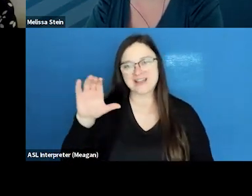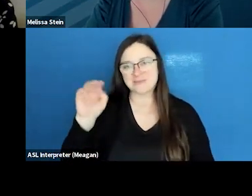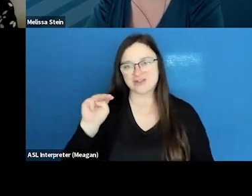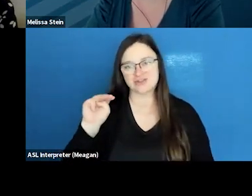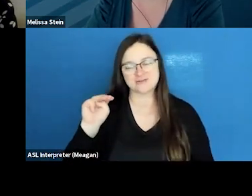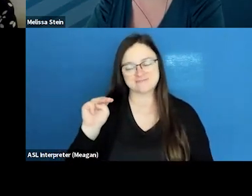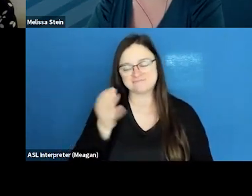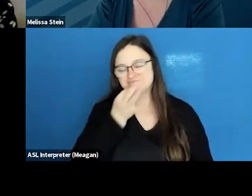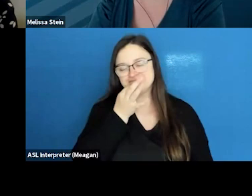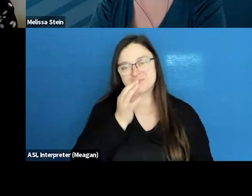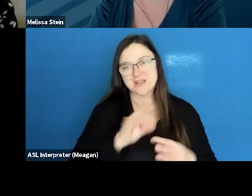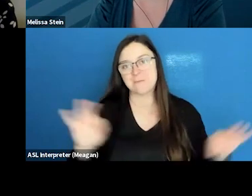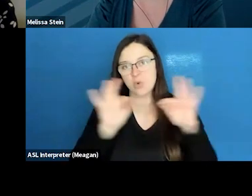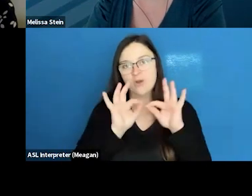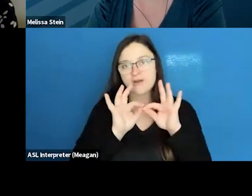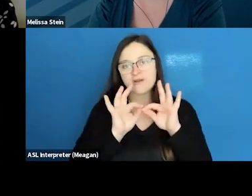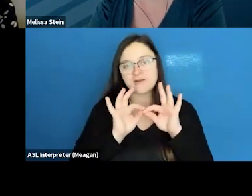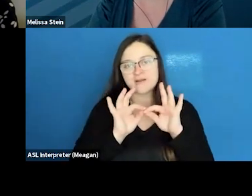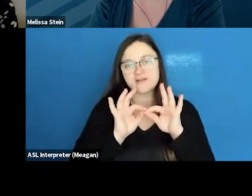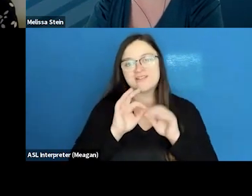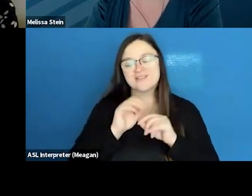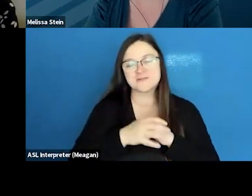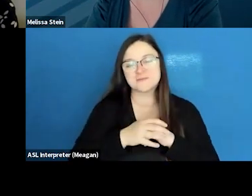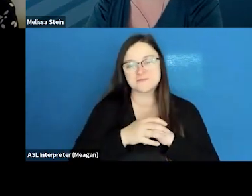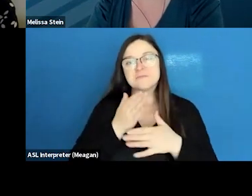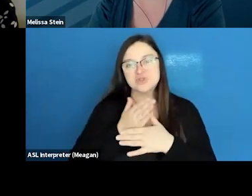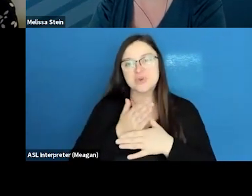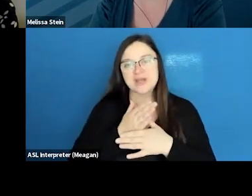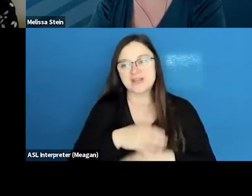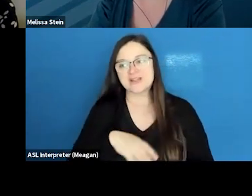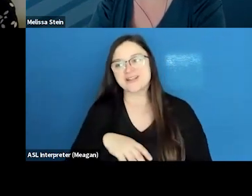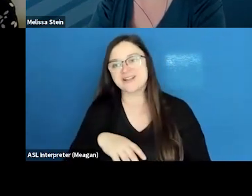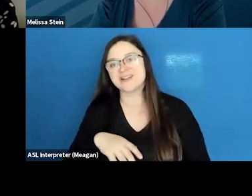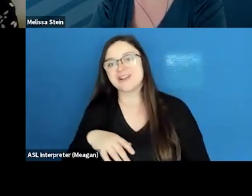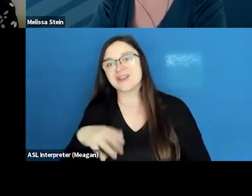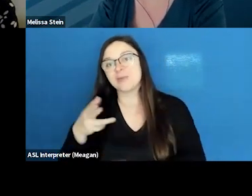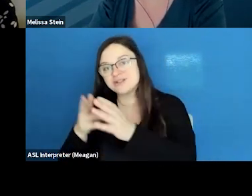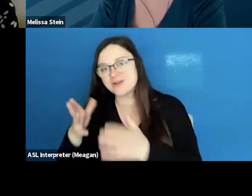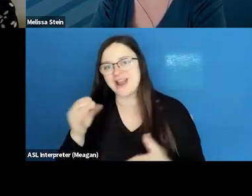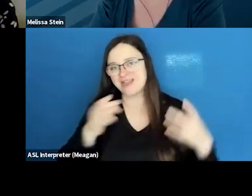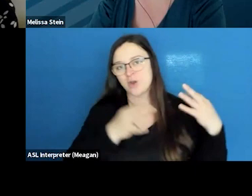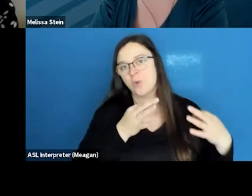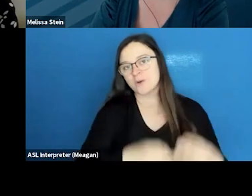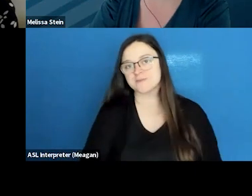case managers are the lifeline between the court and the participant.